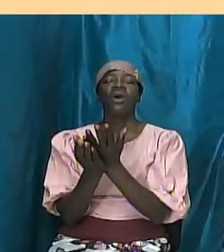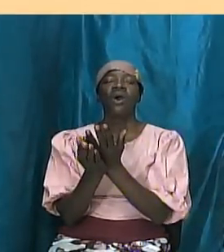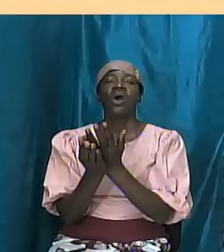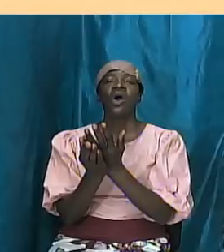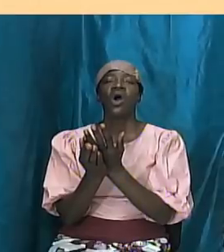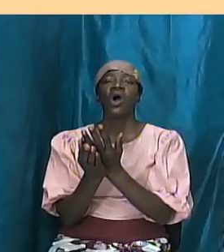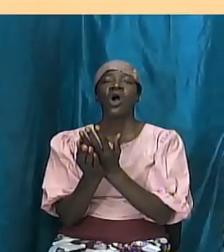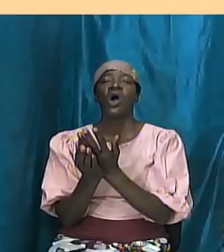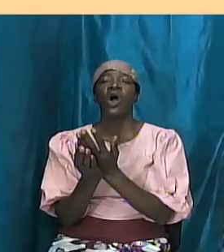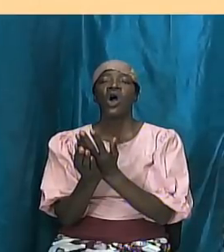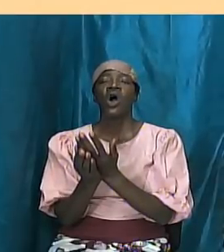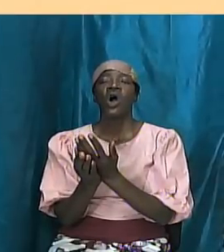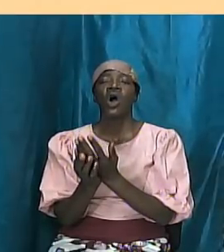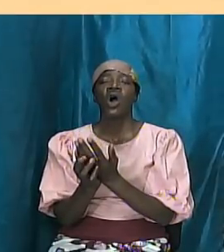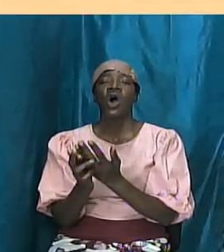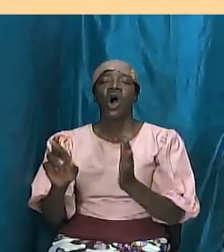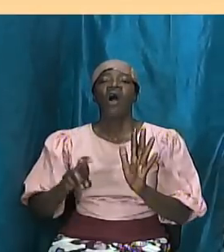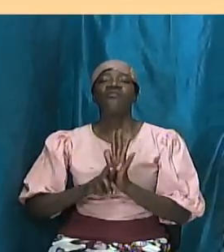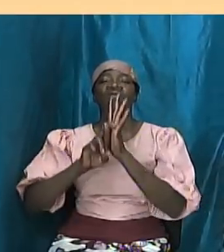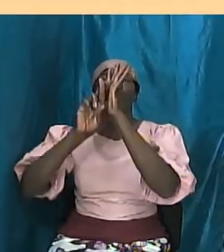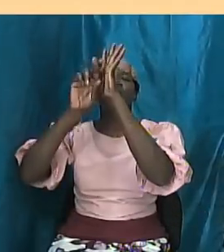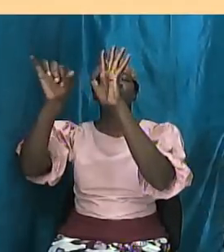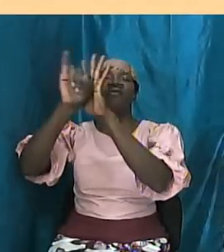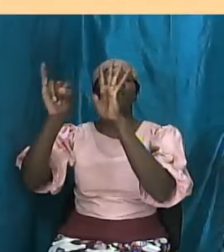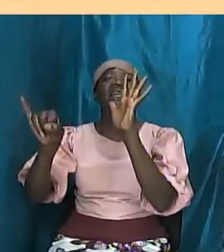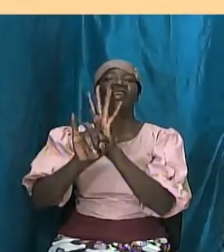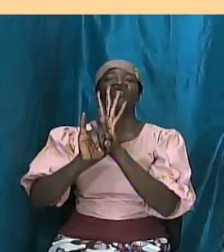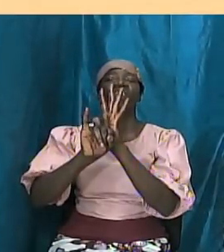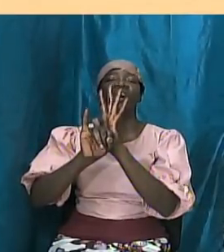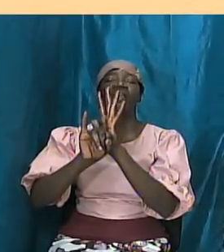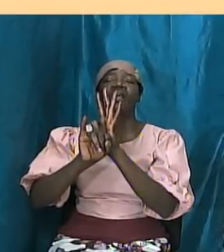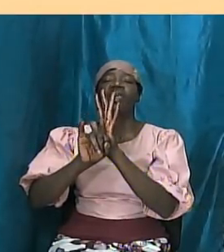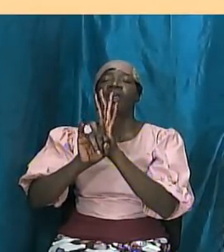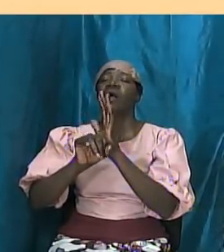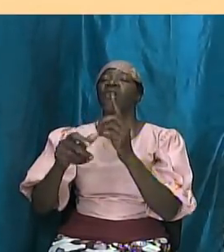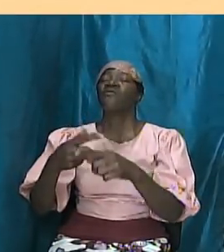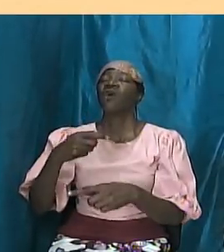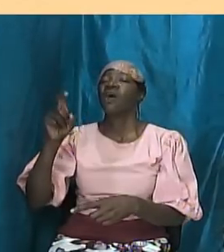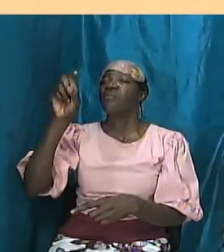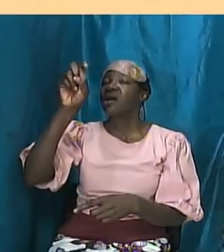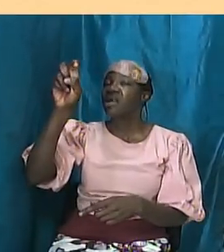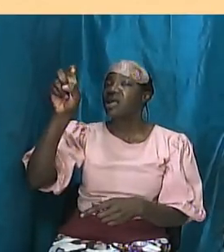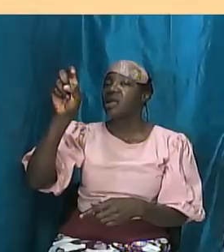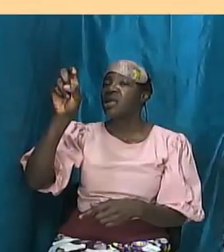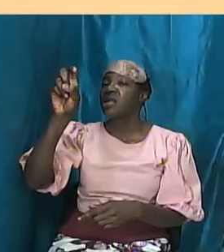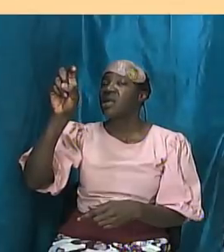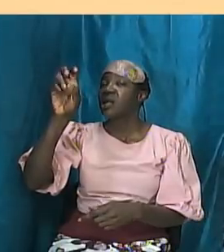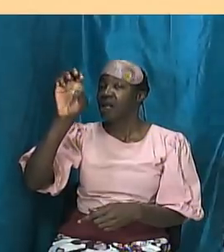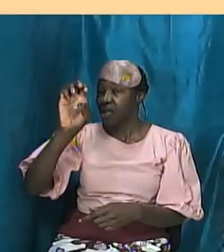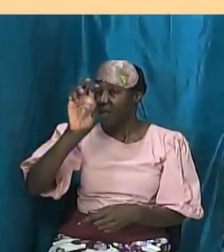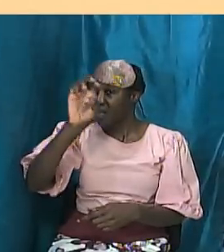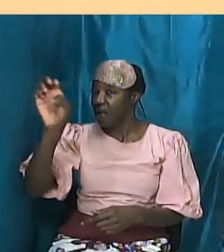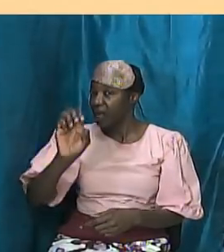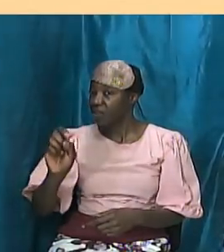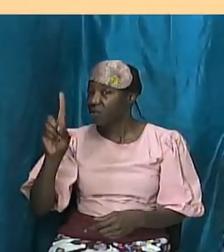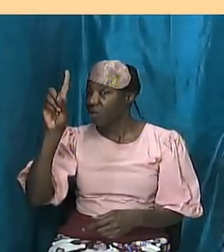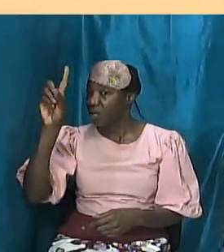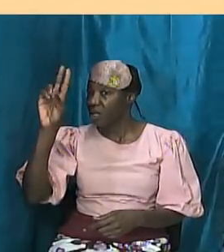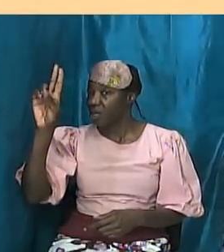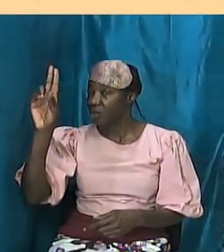that everything, brothers and sisters, from Exodus all the way down to Revelation